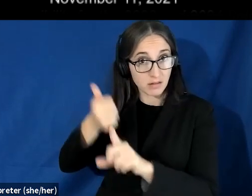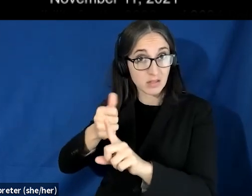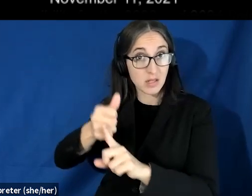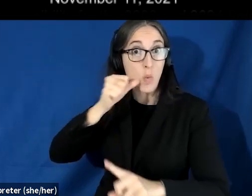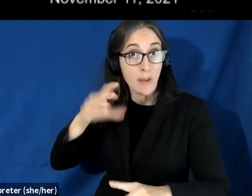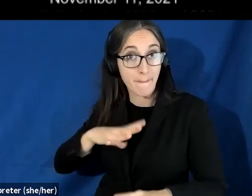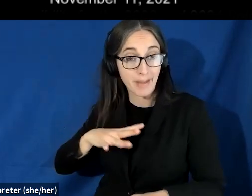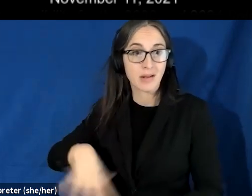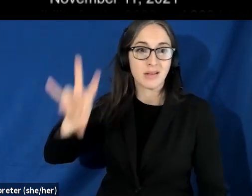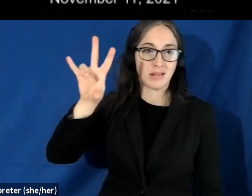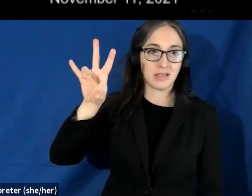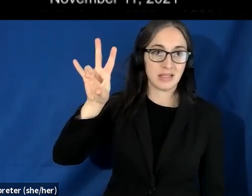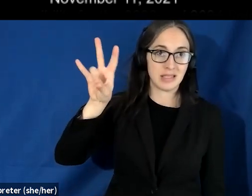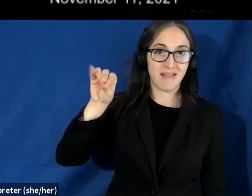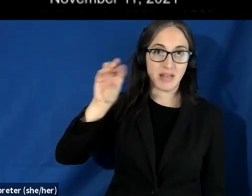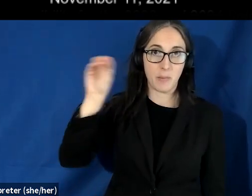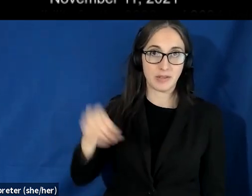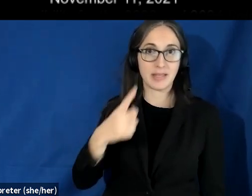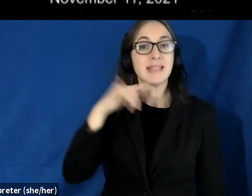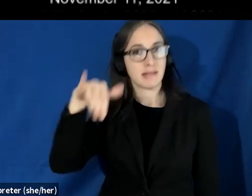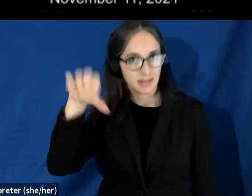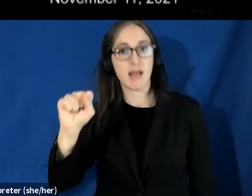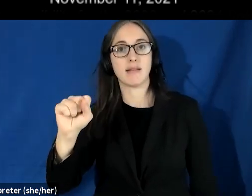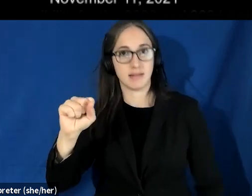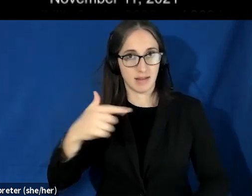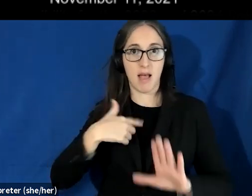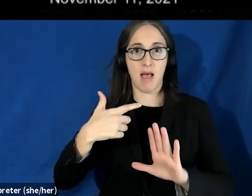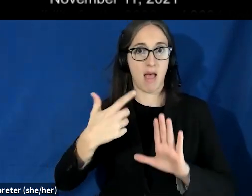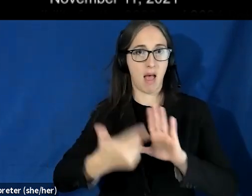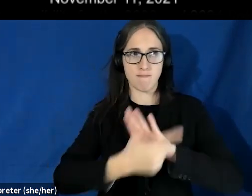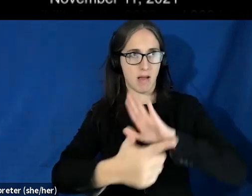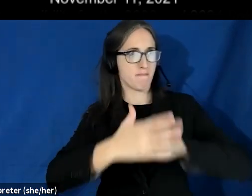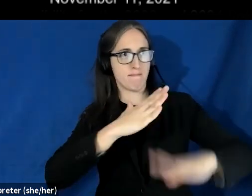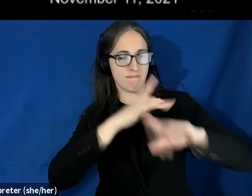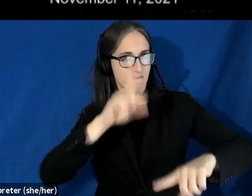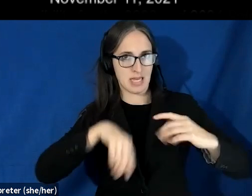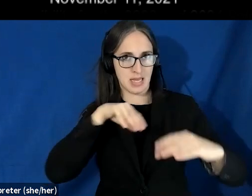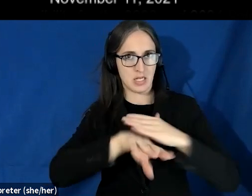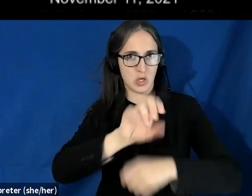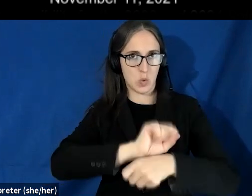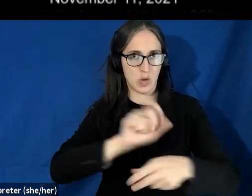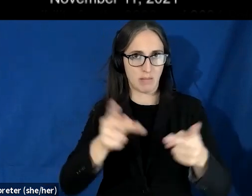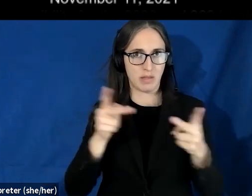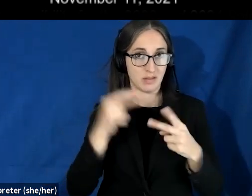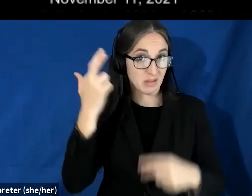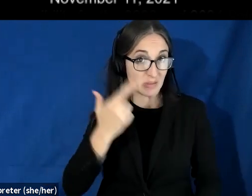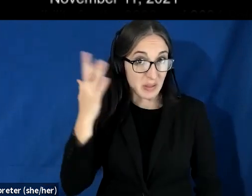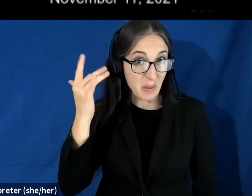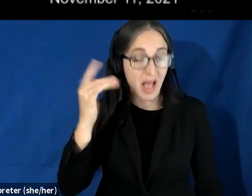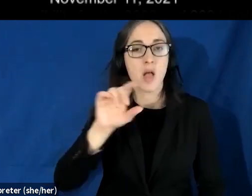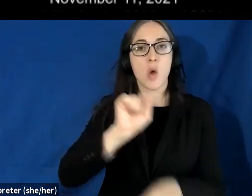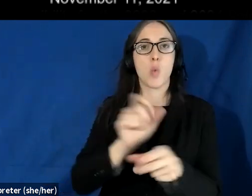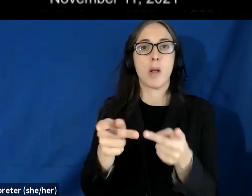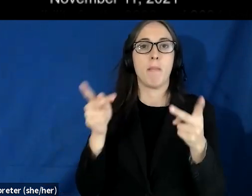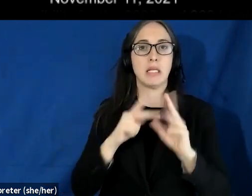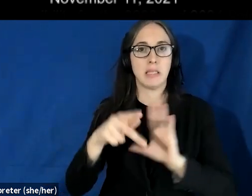said yes. And the reason that they're banned from entering the workplace was mostly about workplace policies,